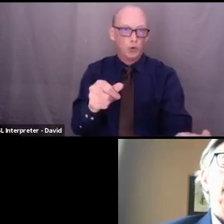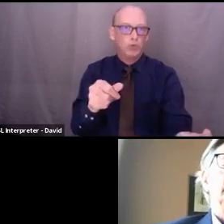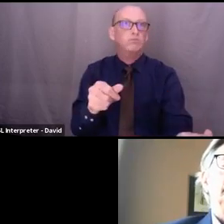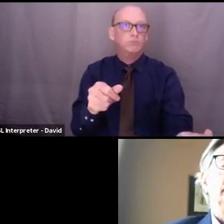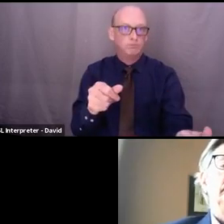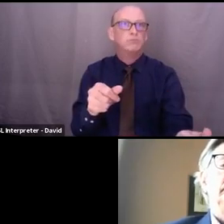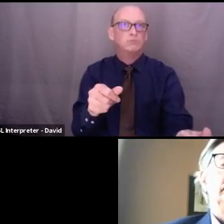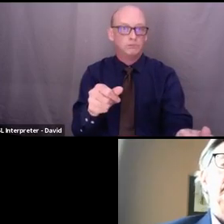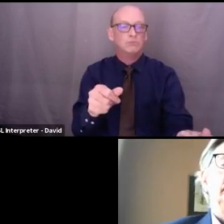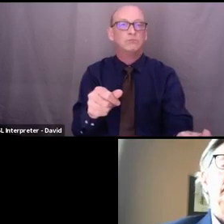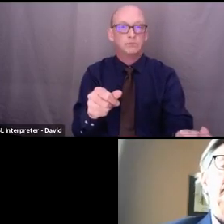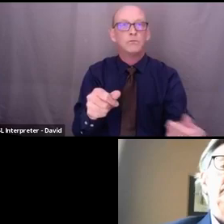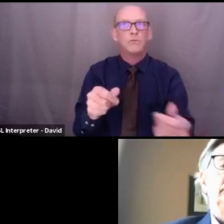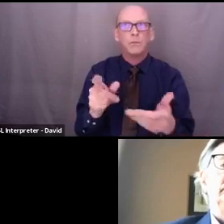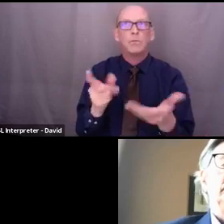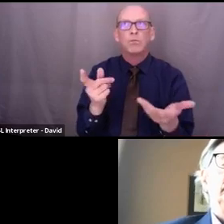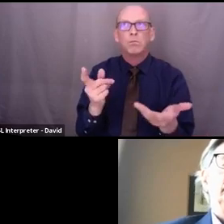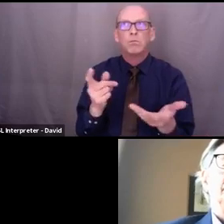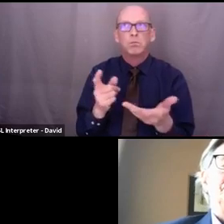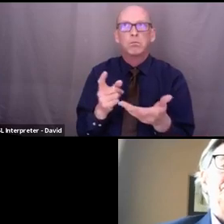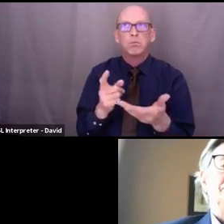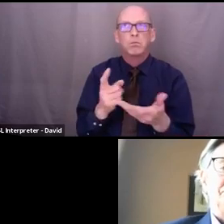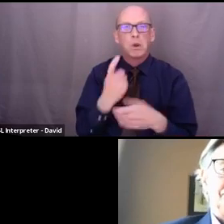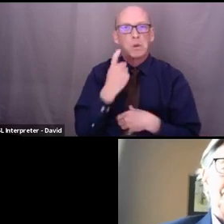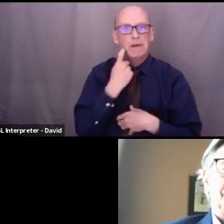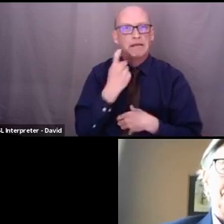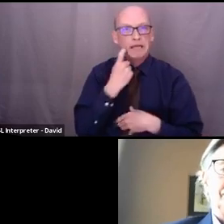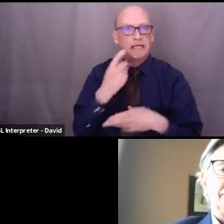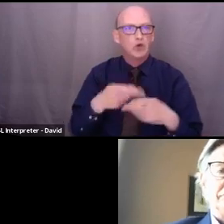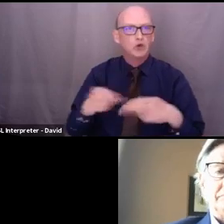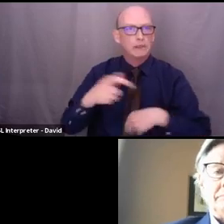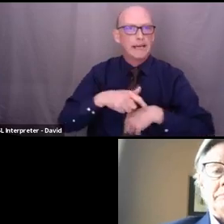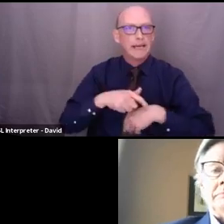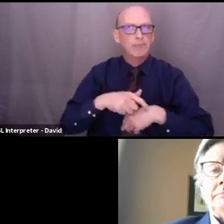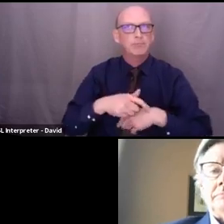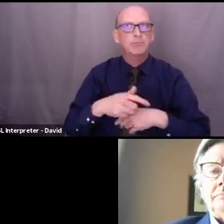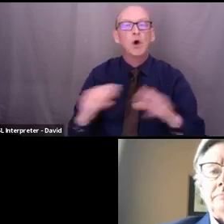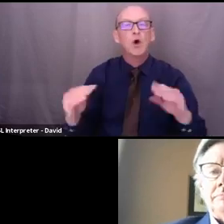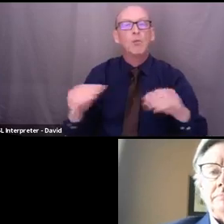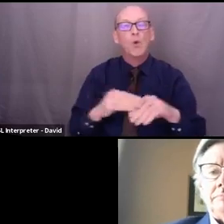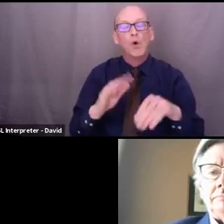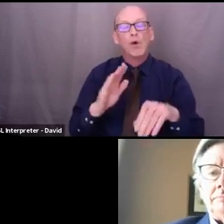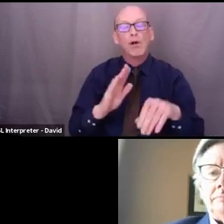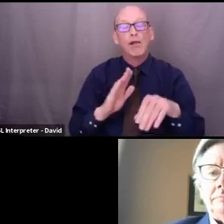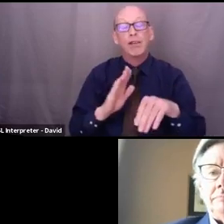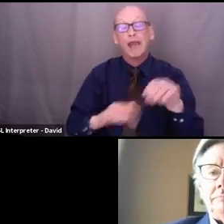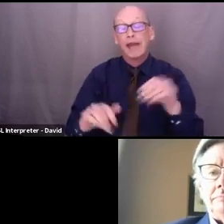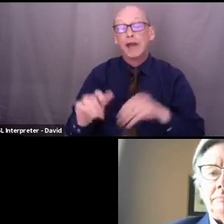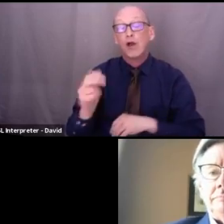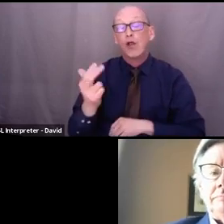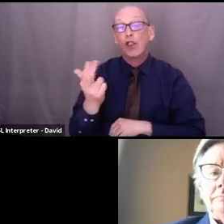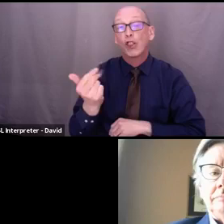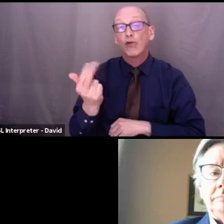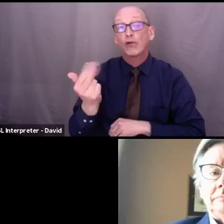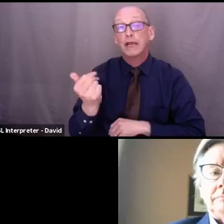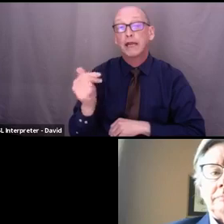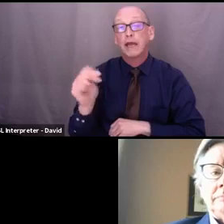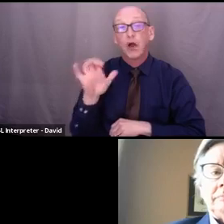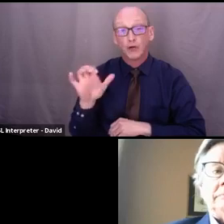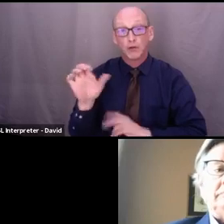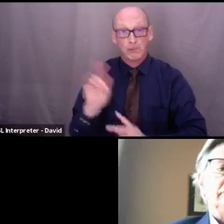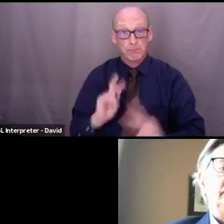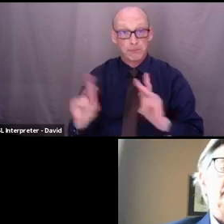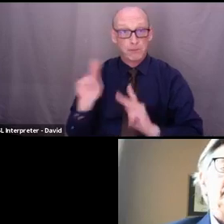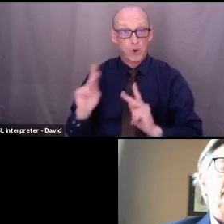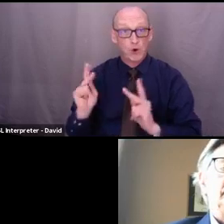And in this last short period of time, more than 1,300 people have been tested,